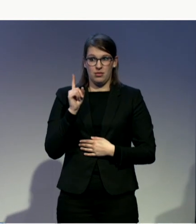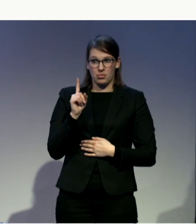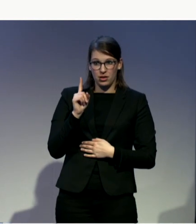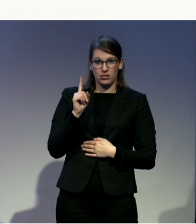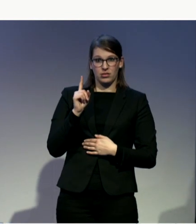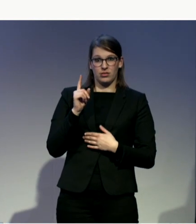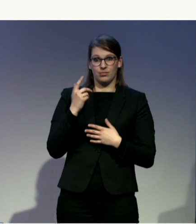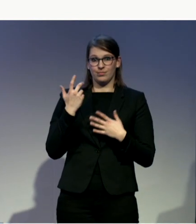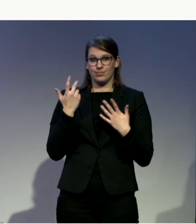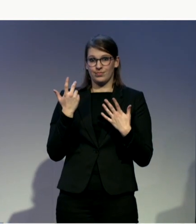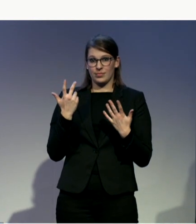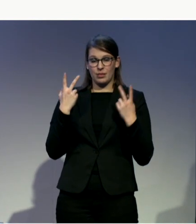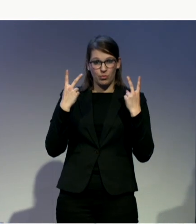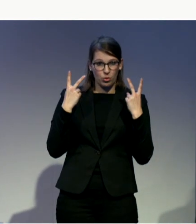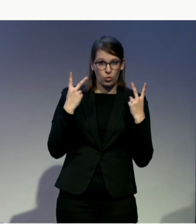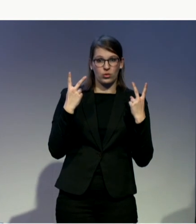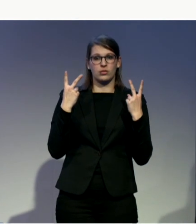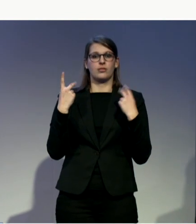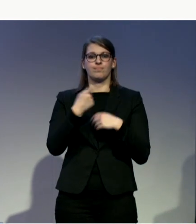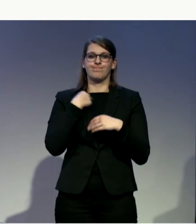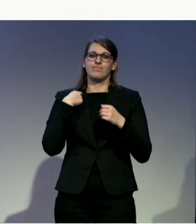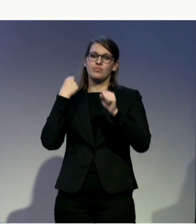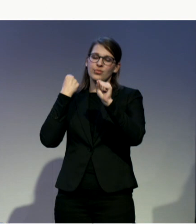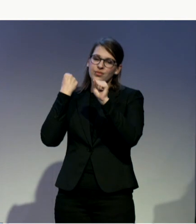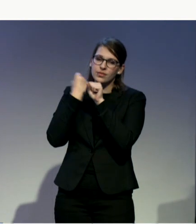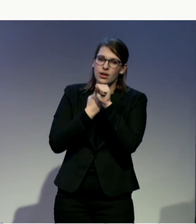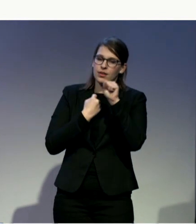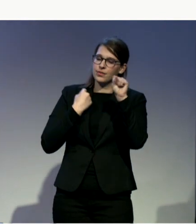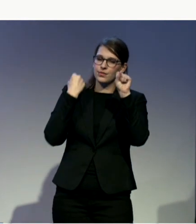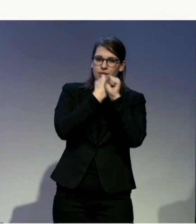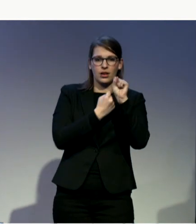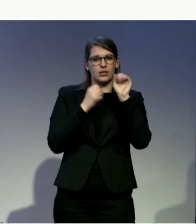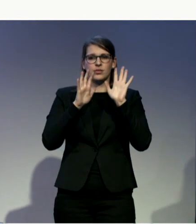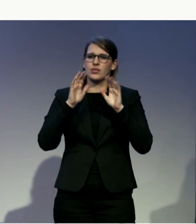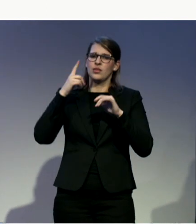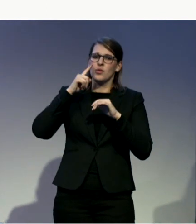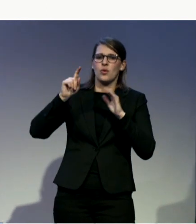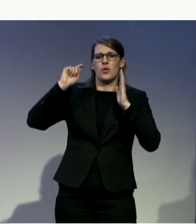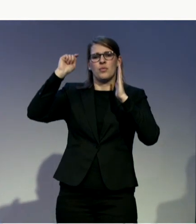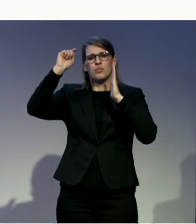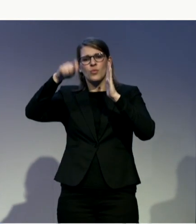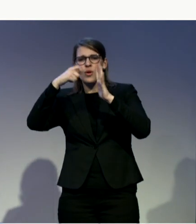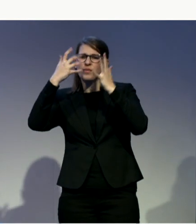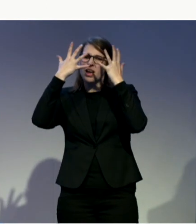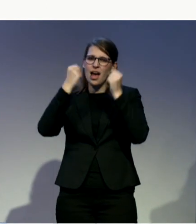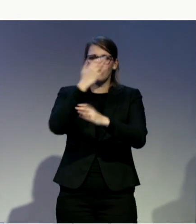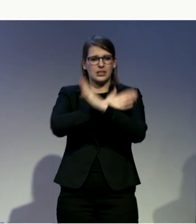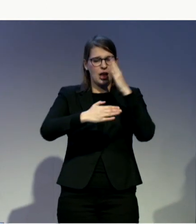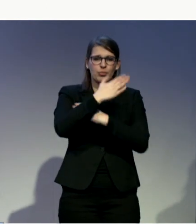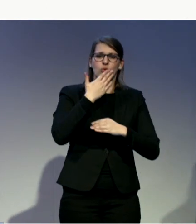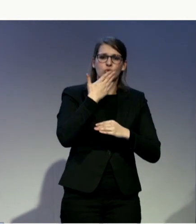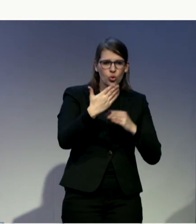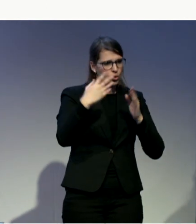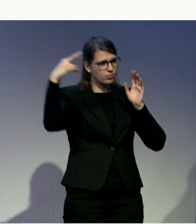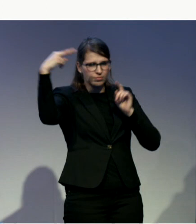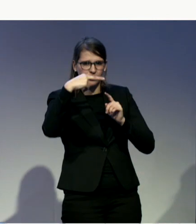from the rooftops about the quality of produce that we can create in the creative industries. We should be in